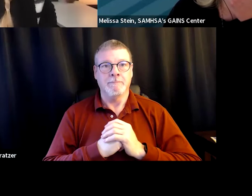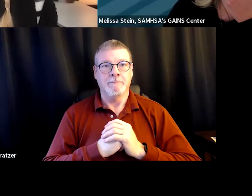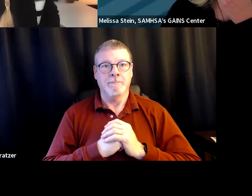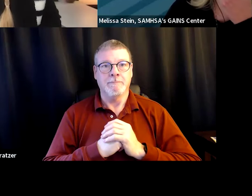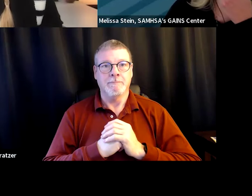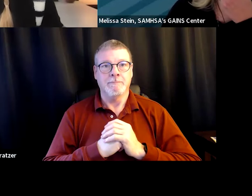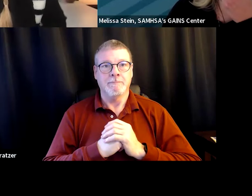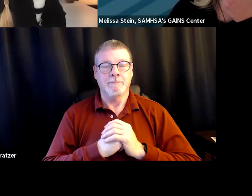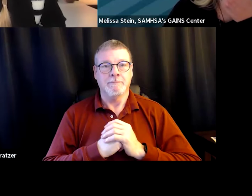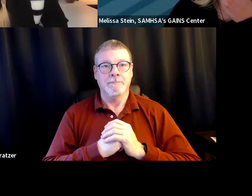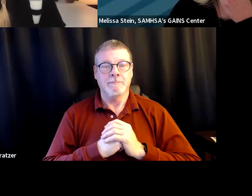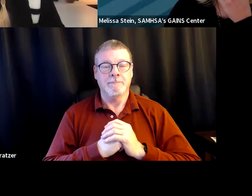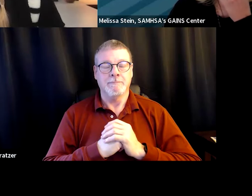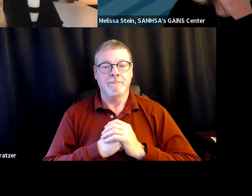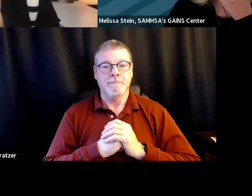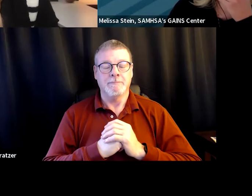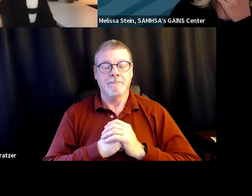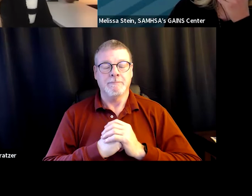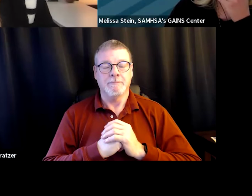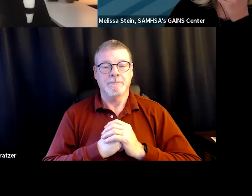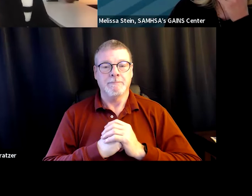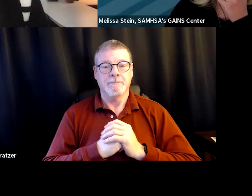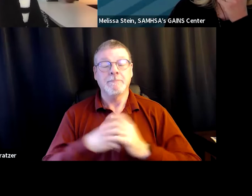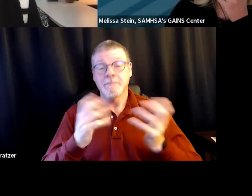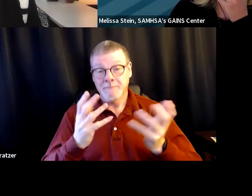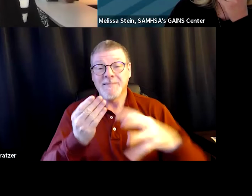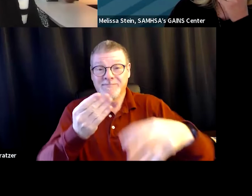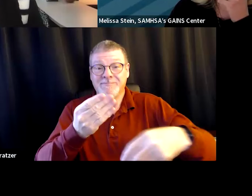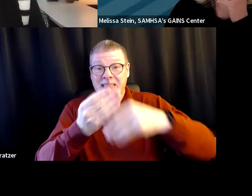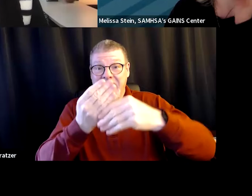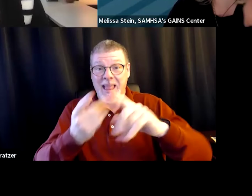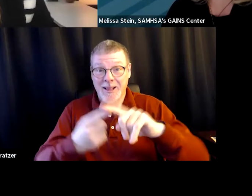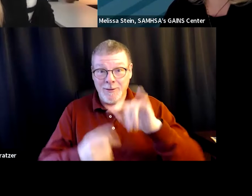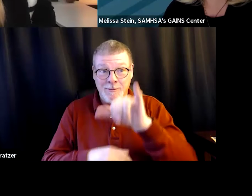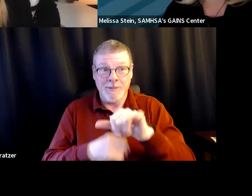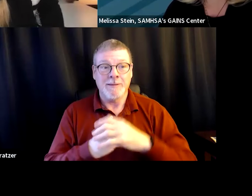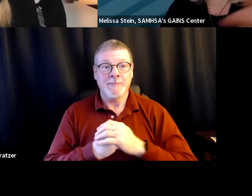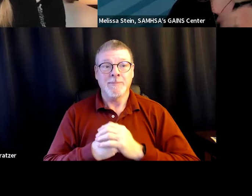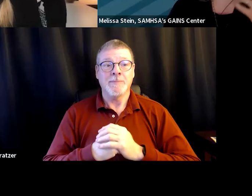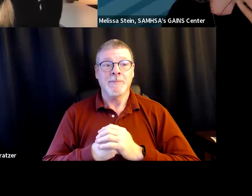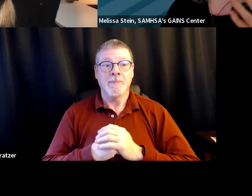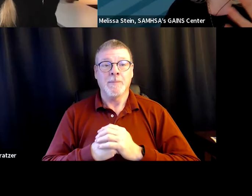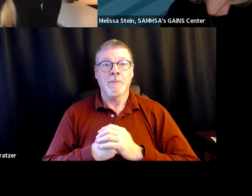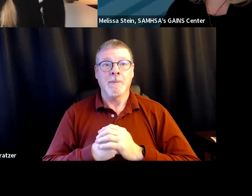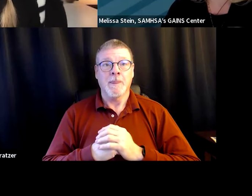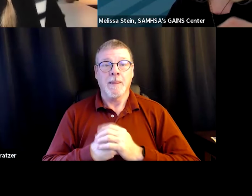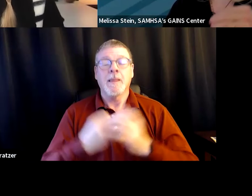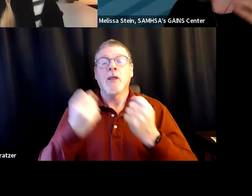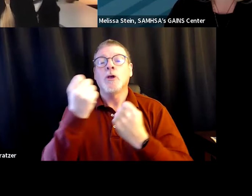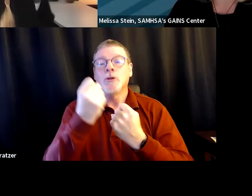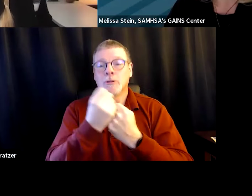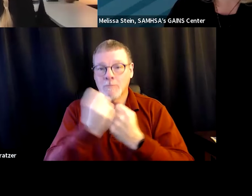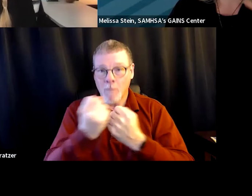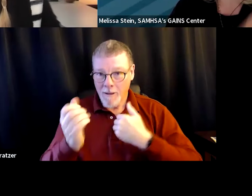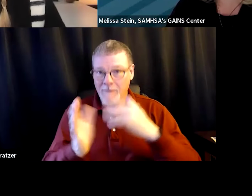And so I think kind of building on that, you know, one area we see peer support really playing a role